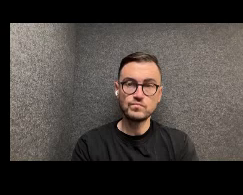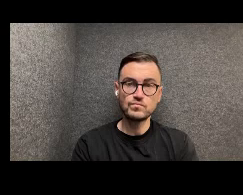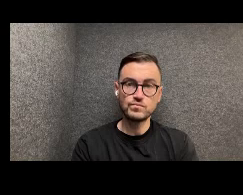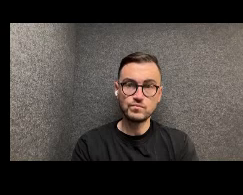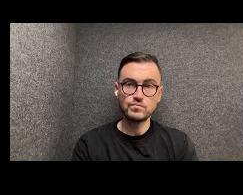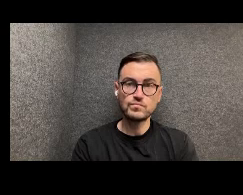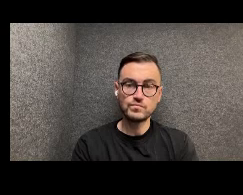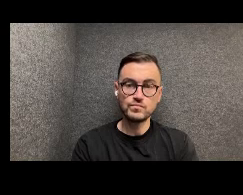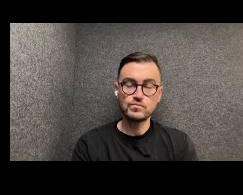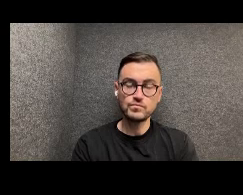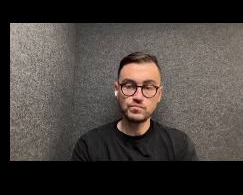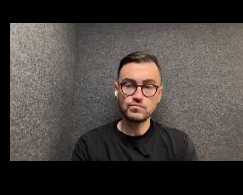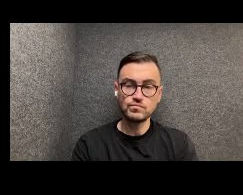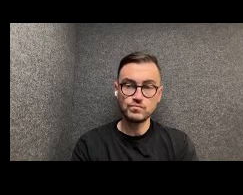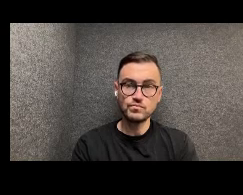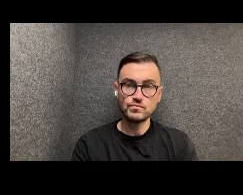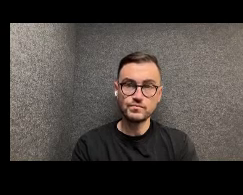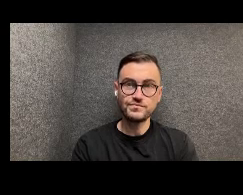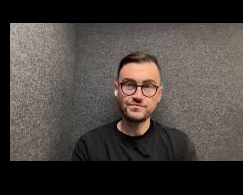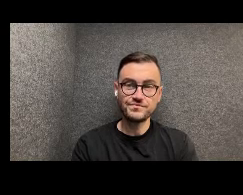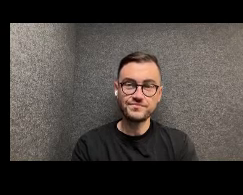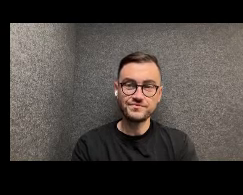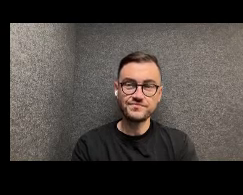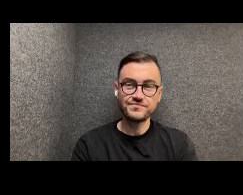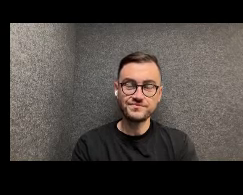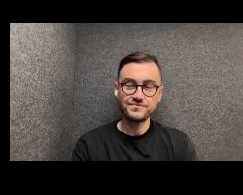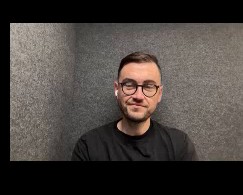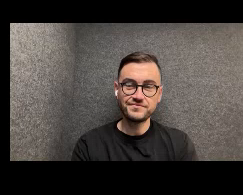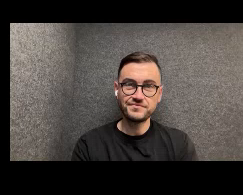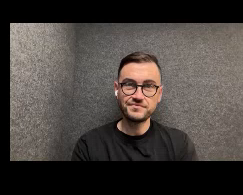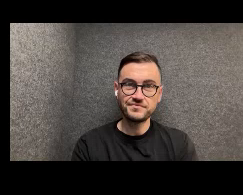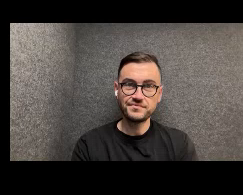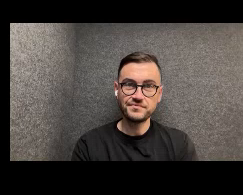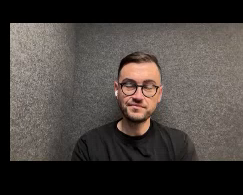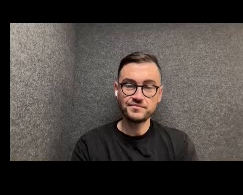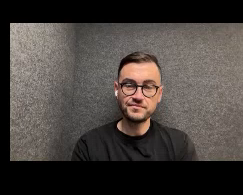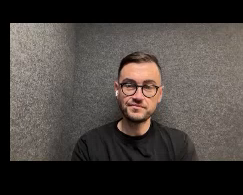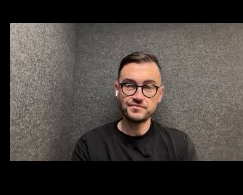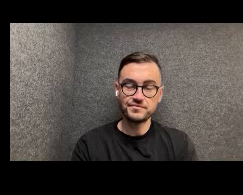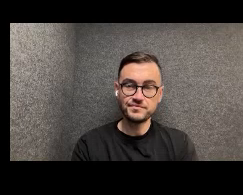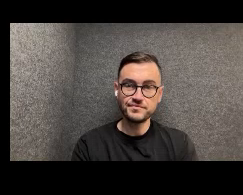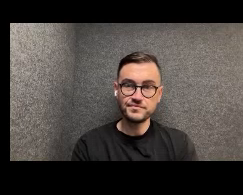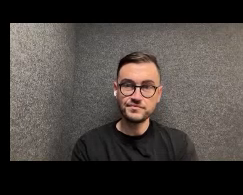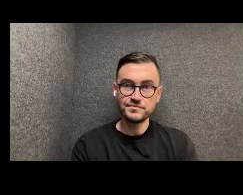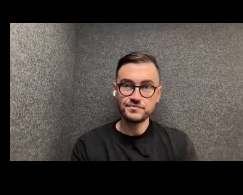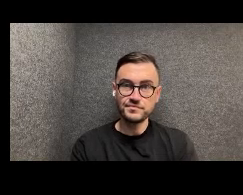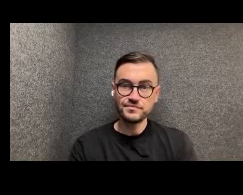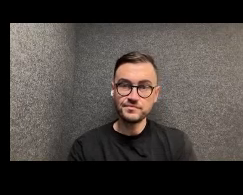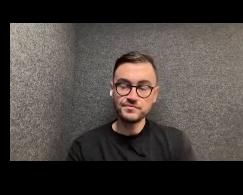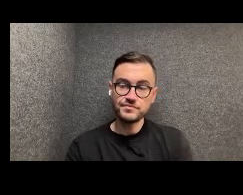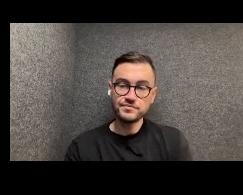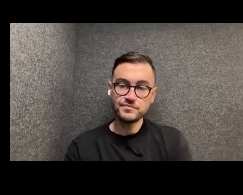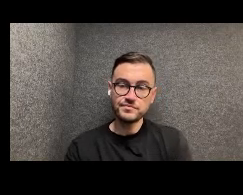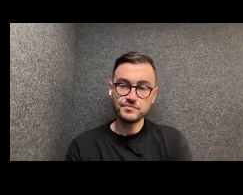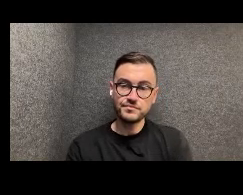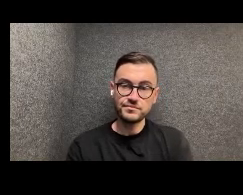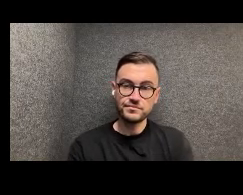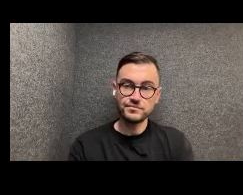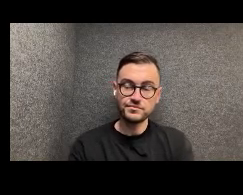That's my summation. I welcome anybody on the call to join in and clarify and add to that if you want to.